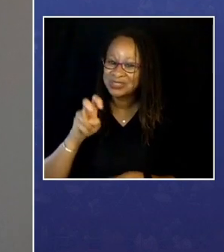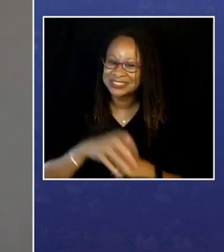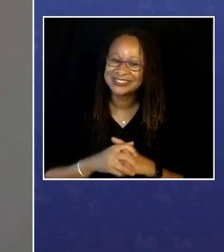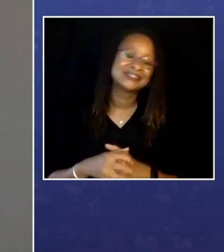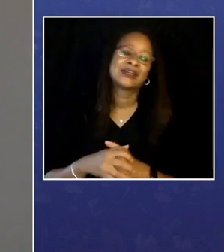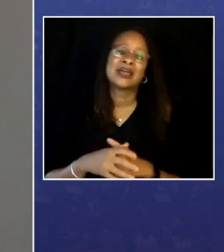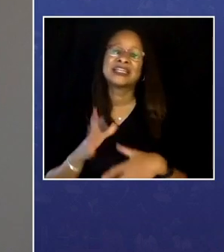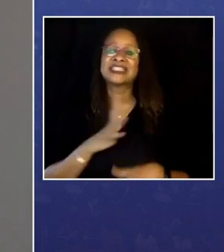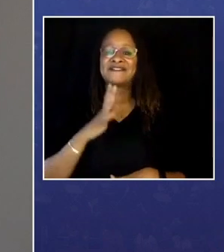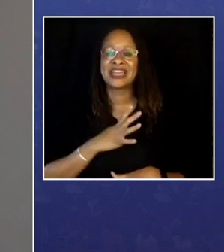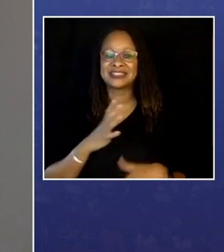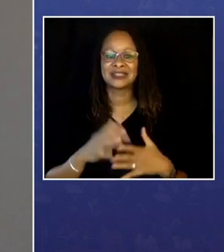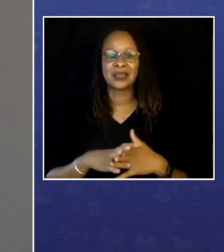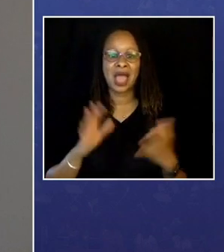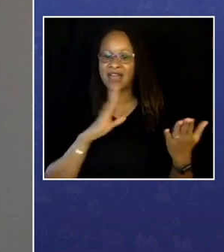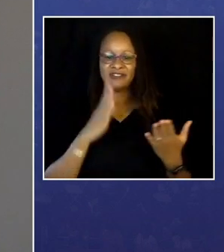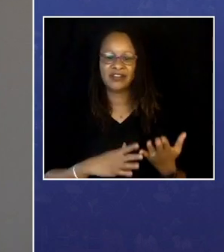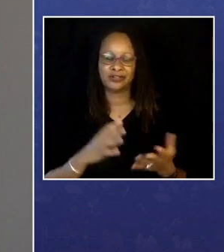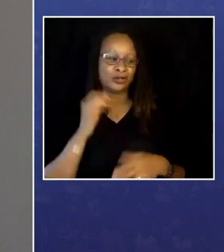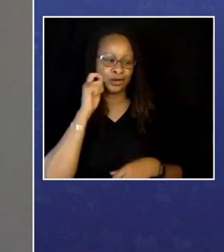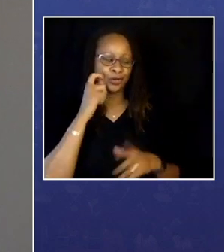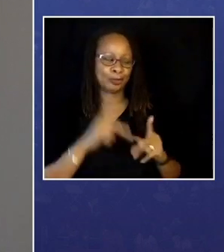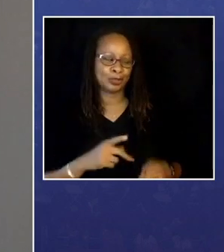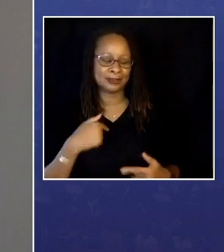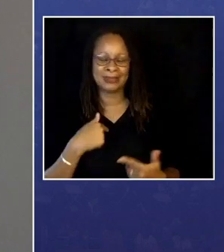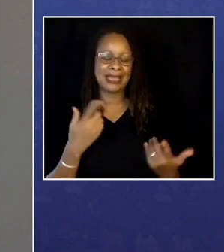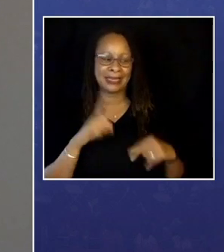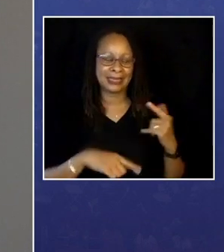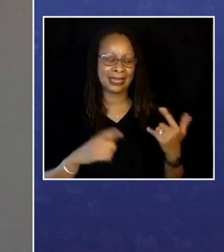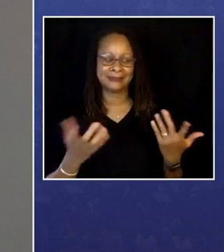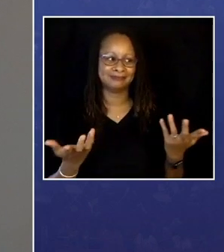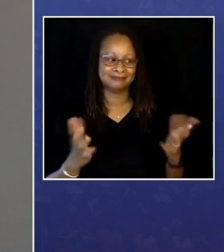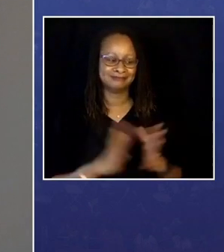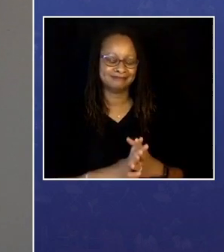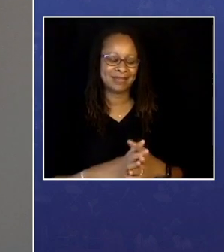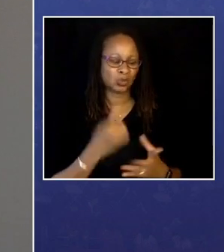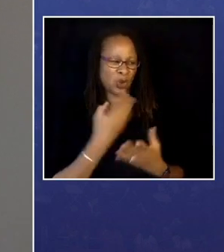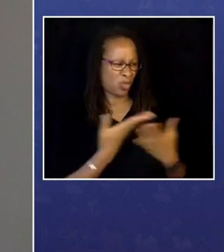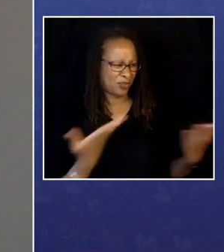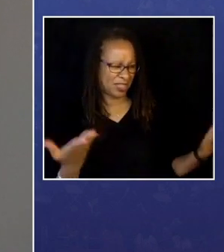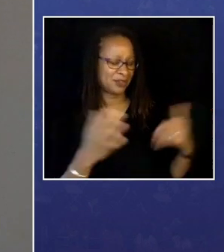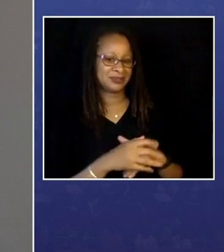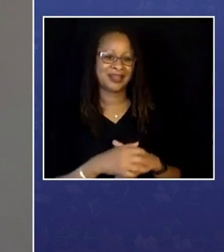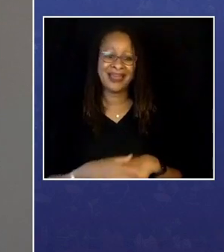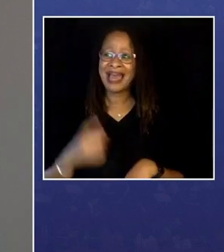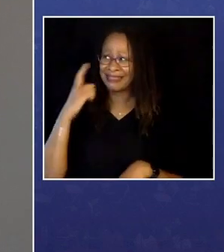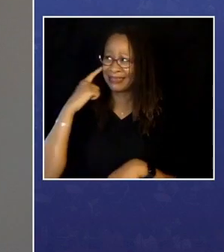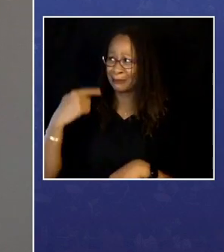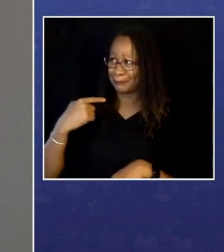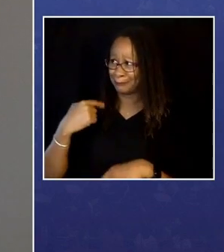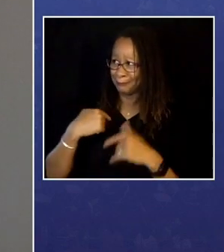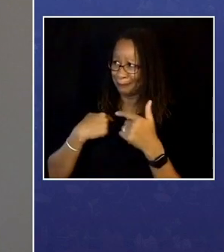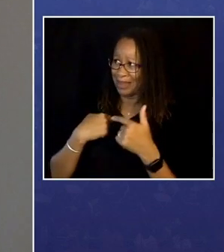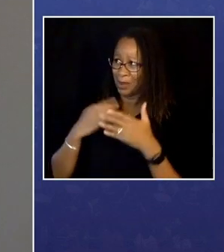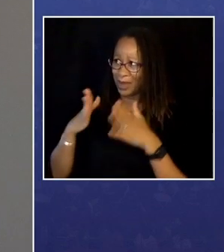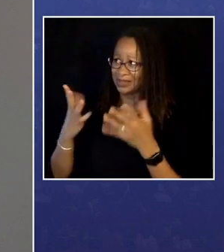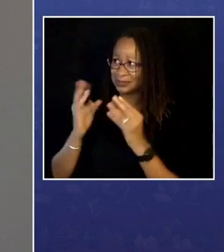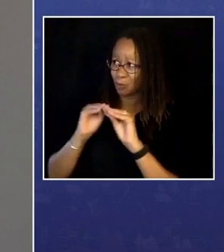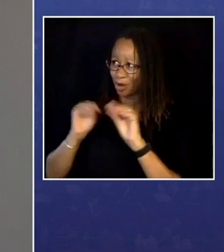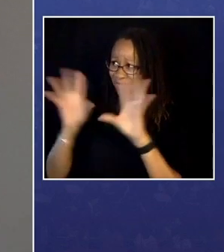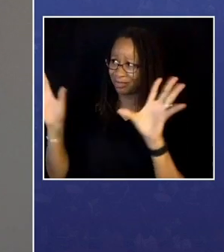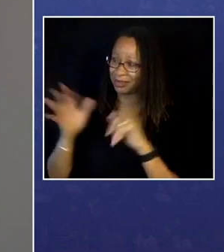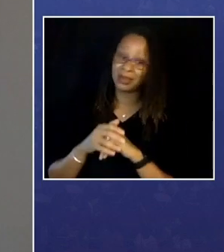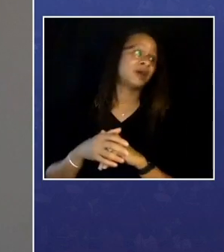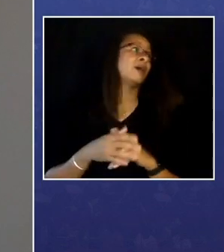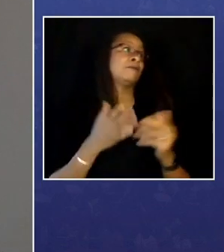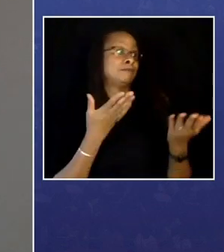I have no idea what cool kids Why do. Is it I've fancier? Never been one. It's just, you know, just one of those things. I think mine was a little bit clearer.